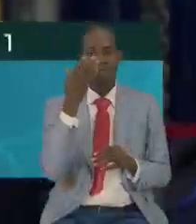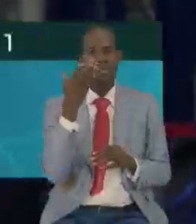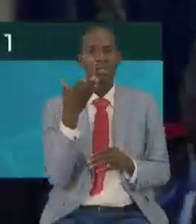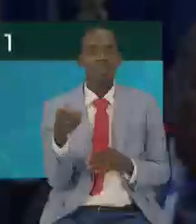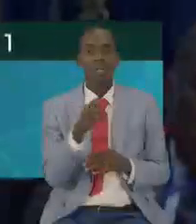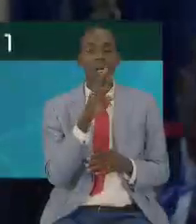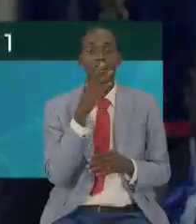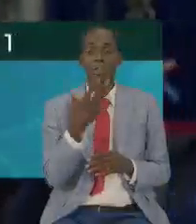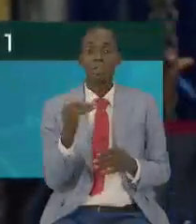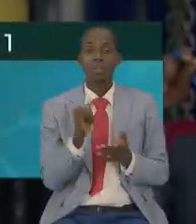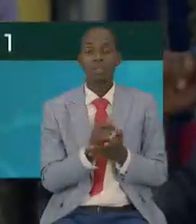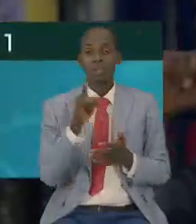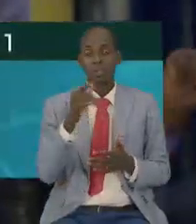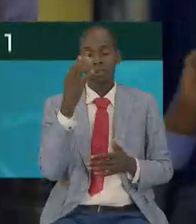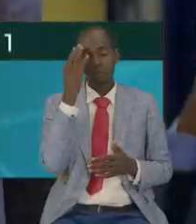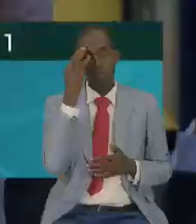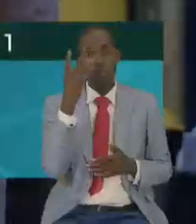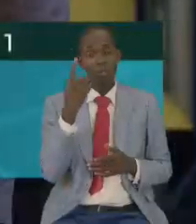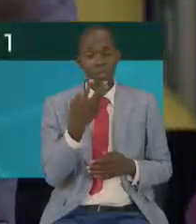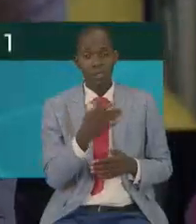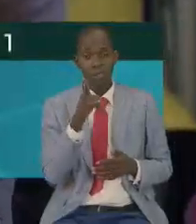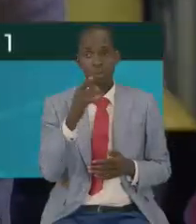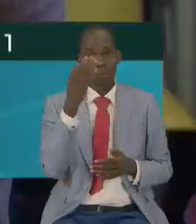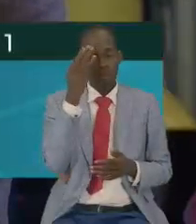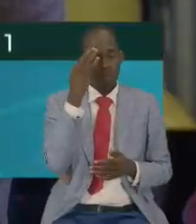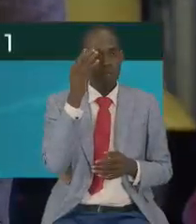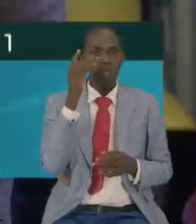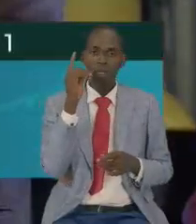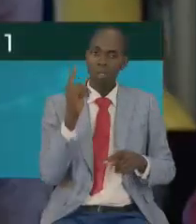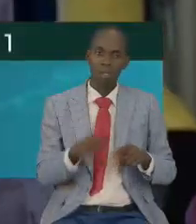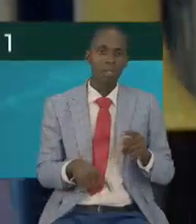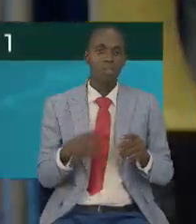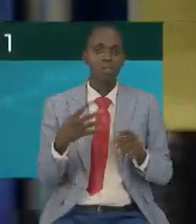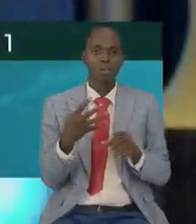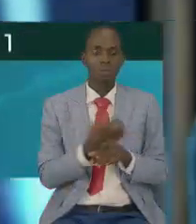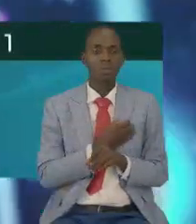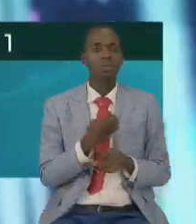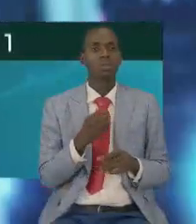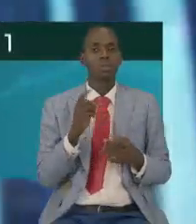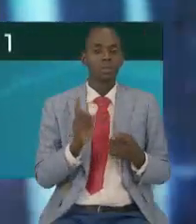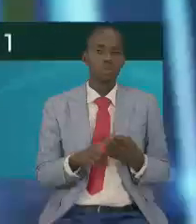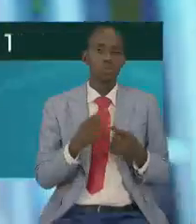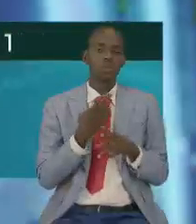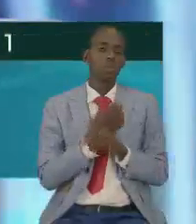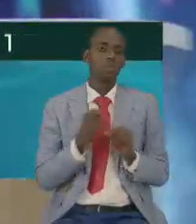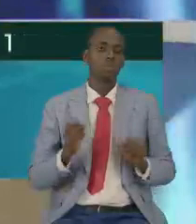know cannot take you to redemption. I know that